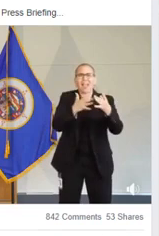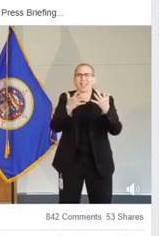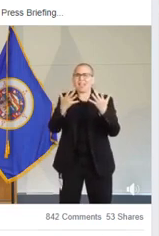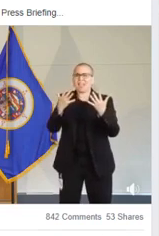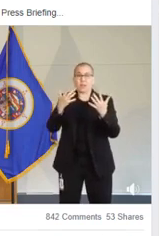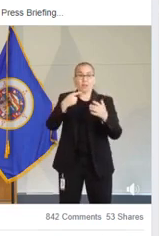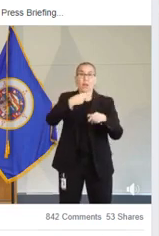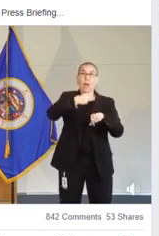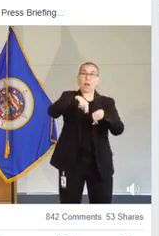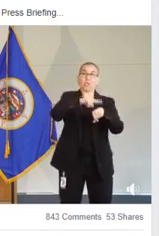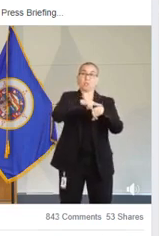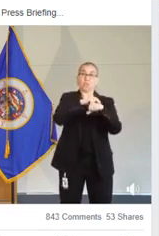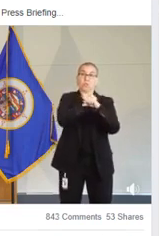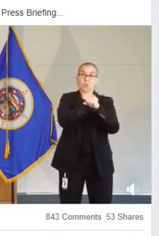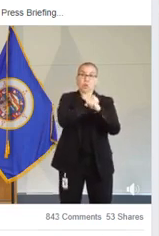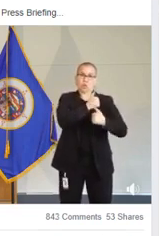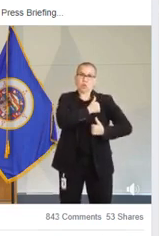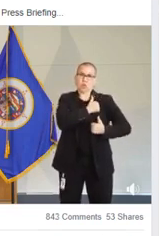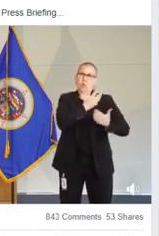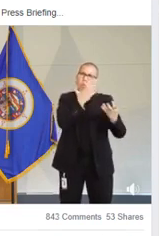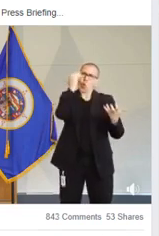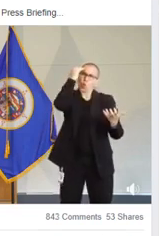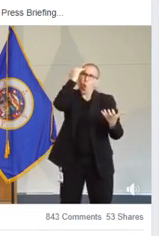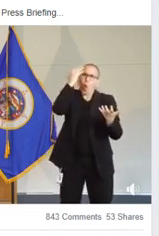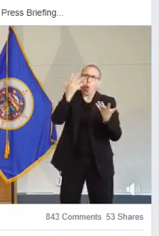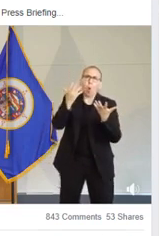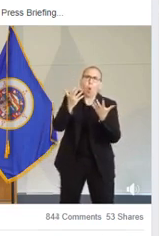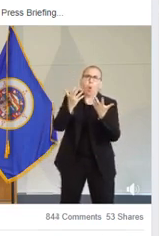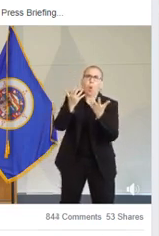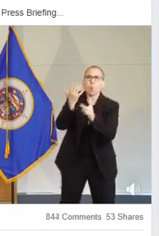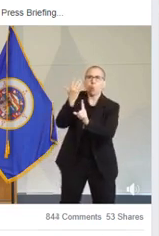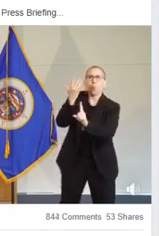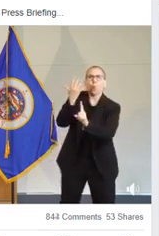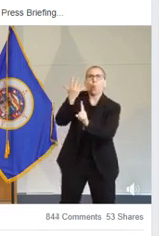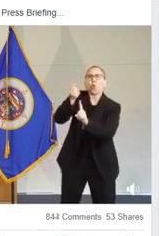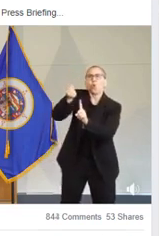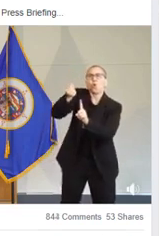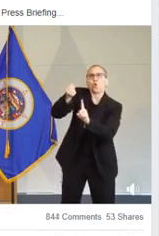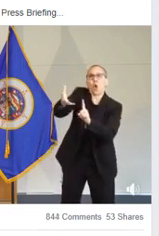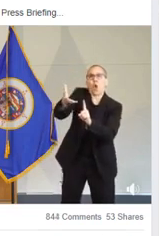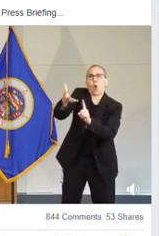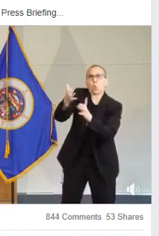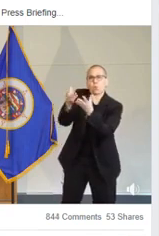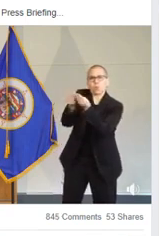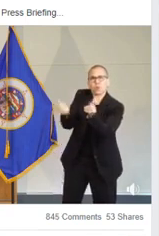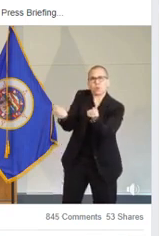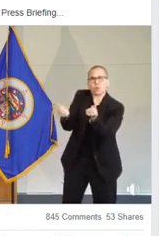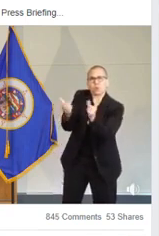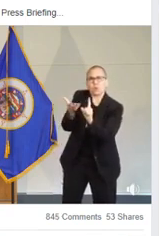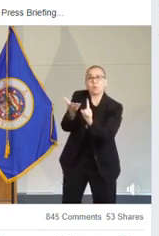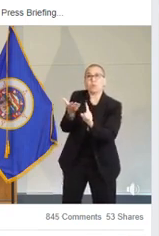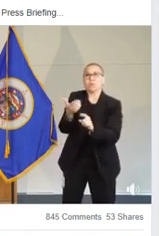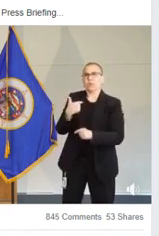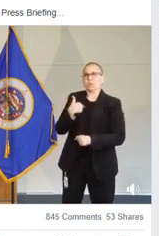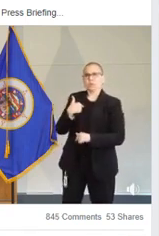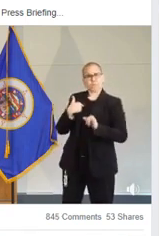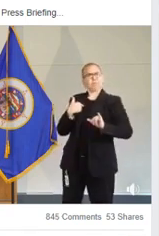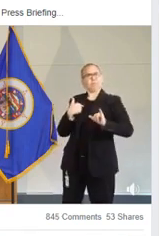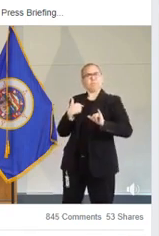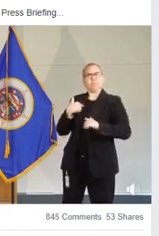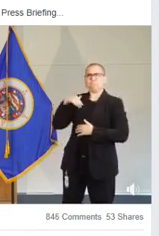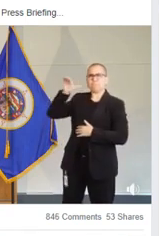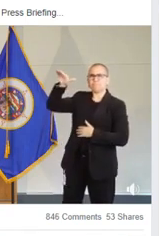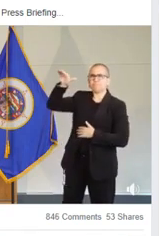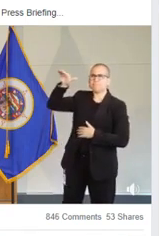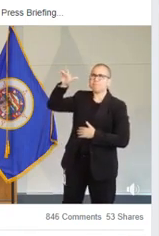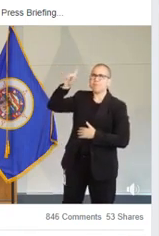to do. My concern to the governor was twofold. One, I didn't know what special equipment I might need to